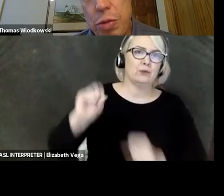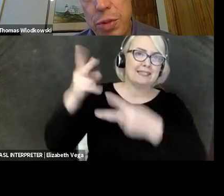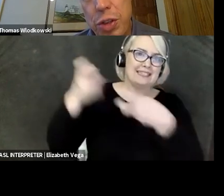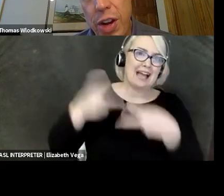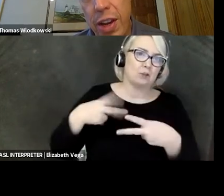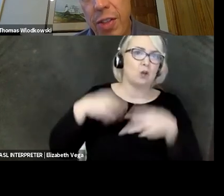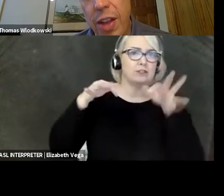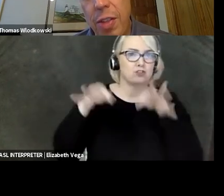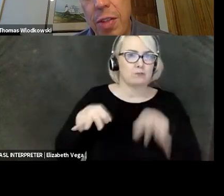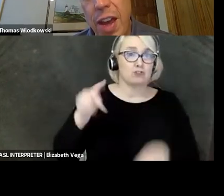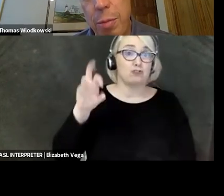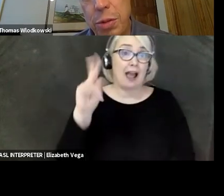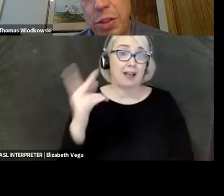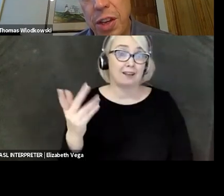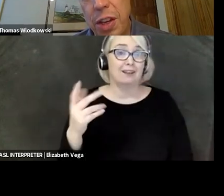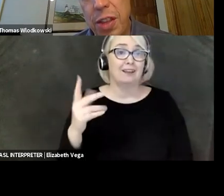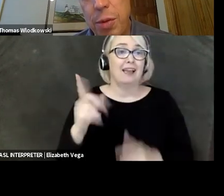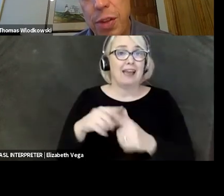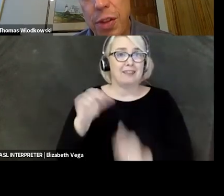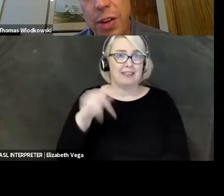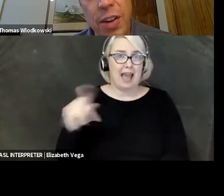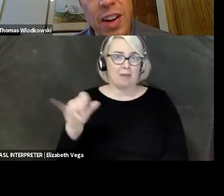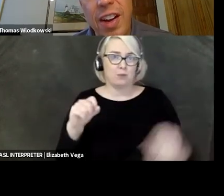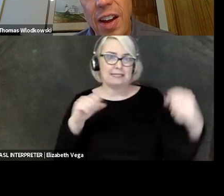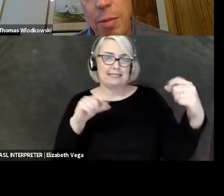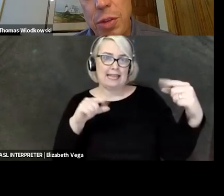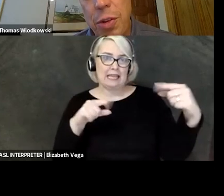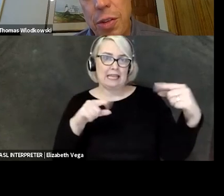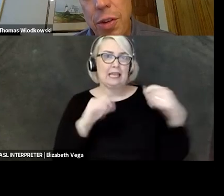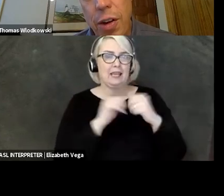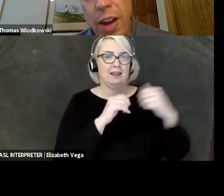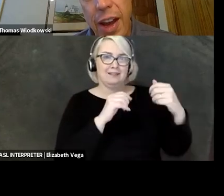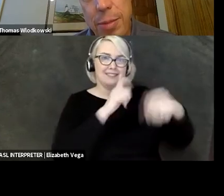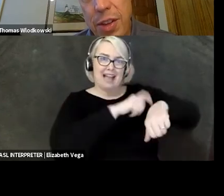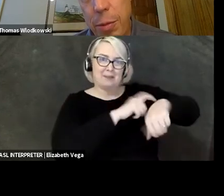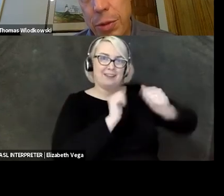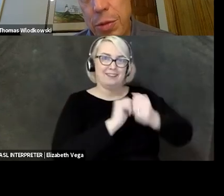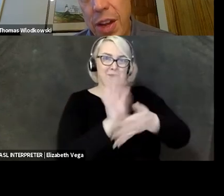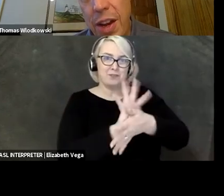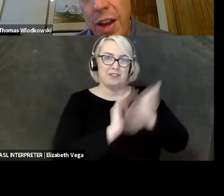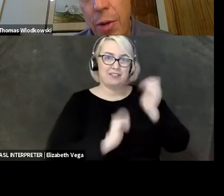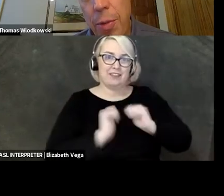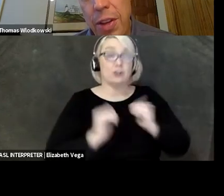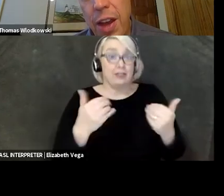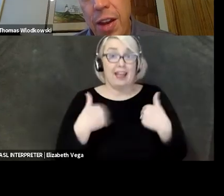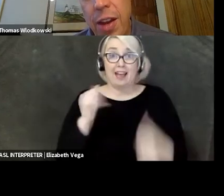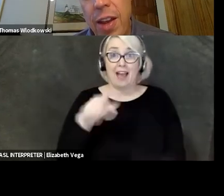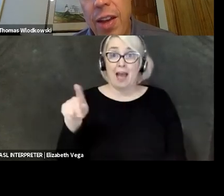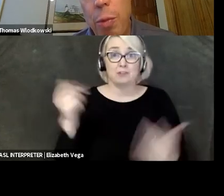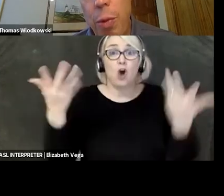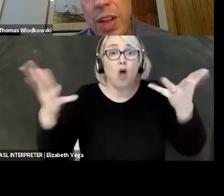the description track, and then the app will sync in the movie theater. So there are apps that will do that now.